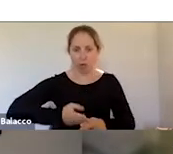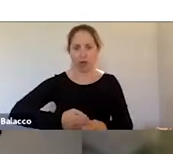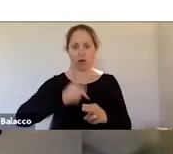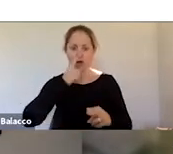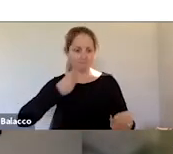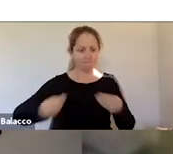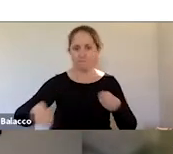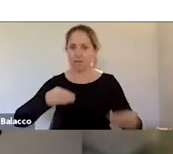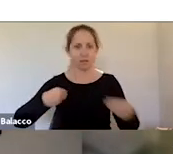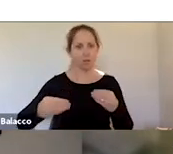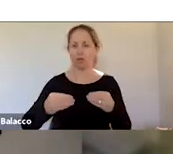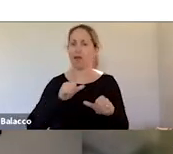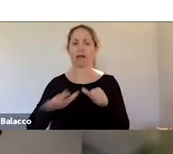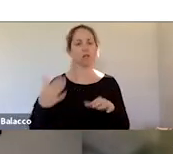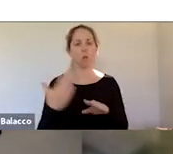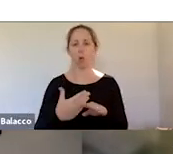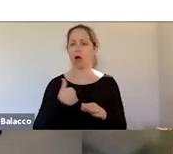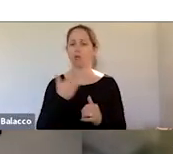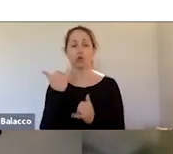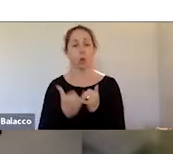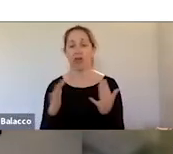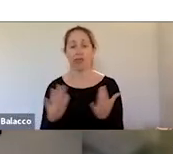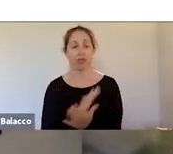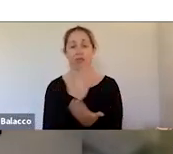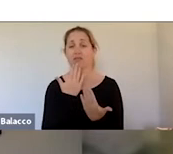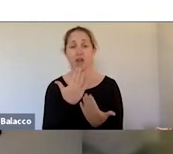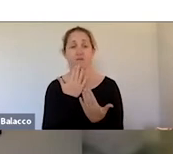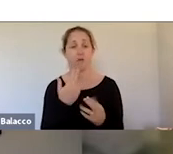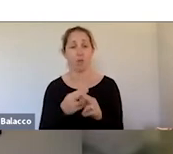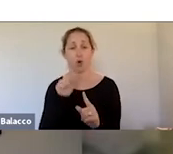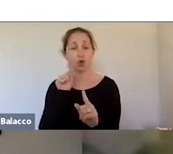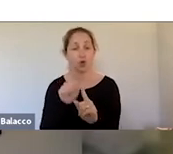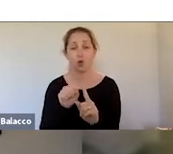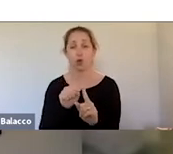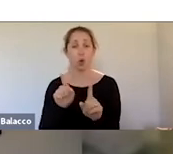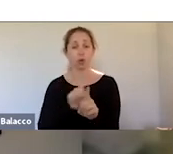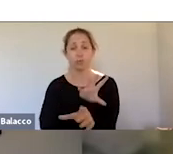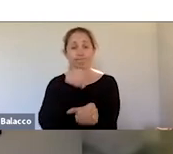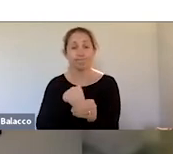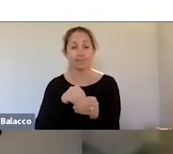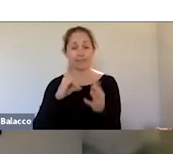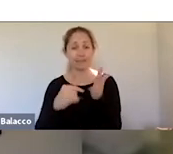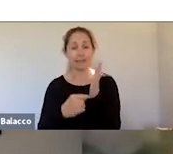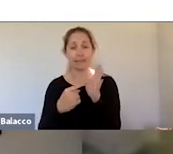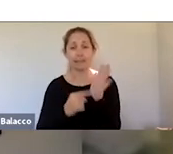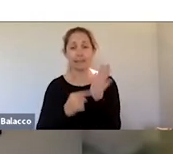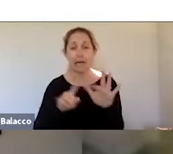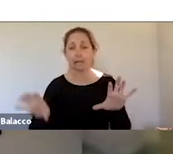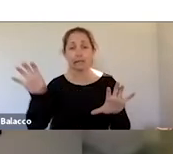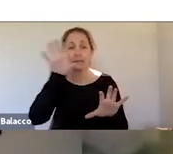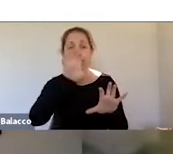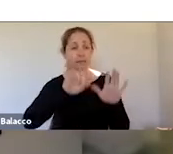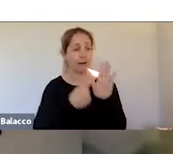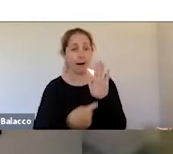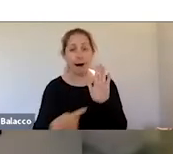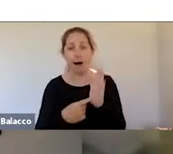I'm so grateful to you and your colleagues there and at the state arts agencies around Australia for